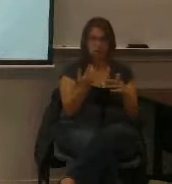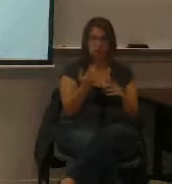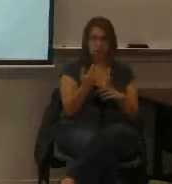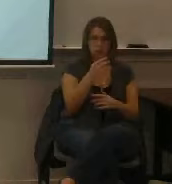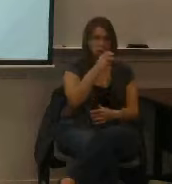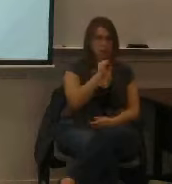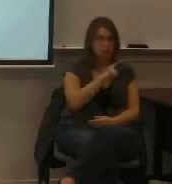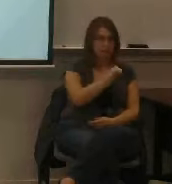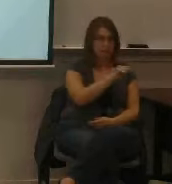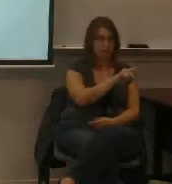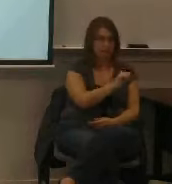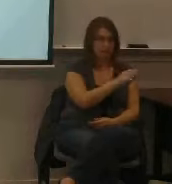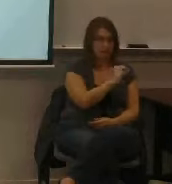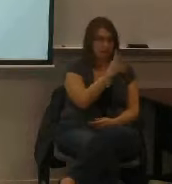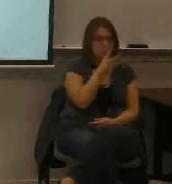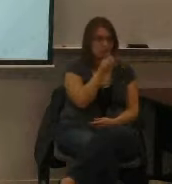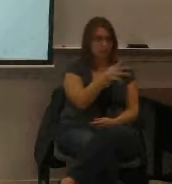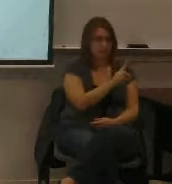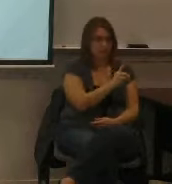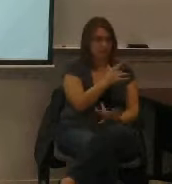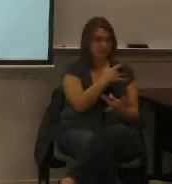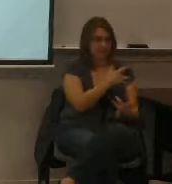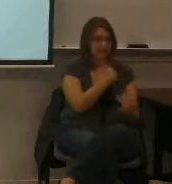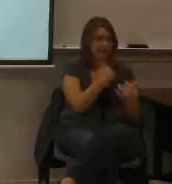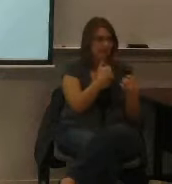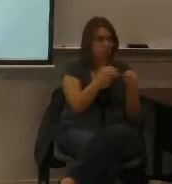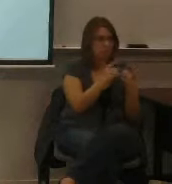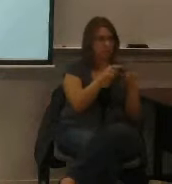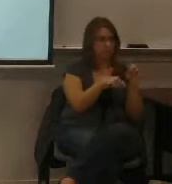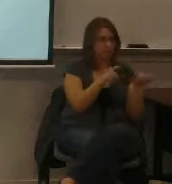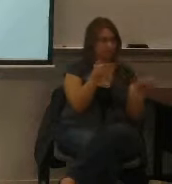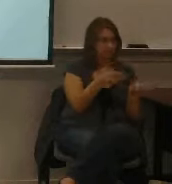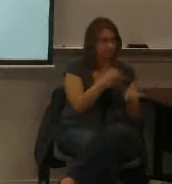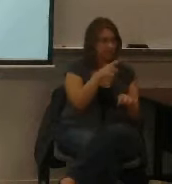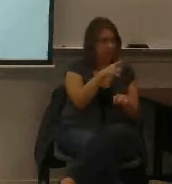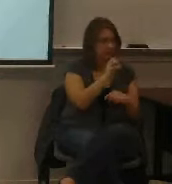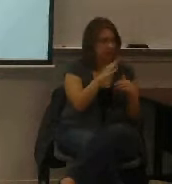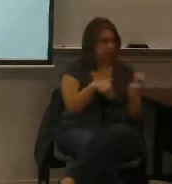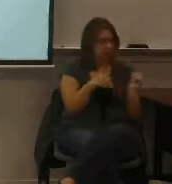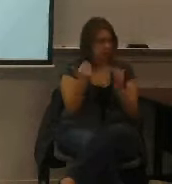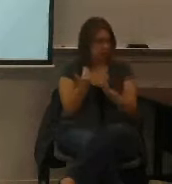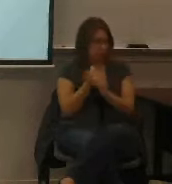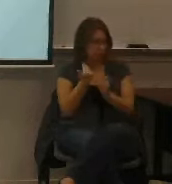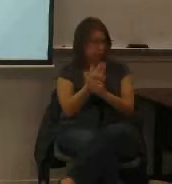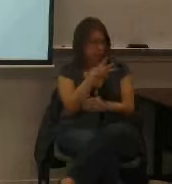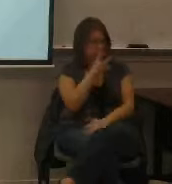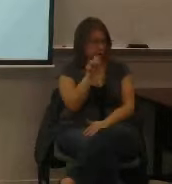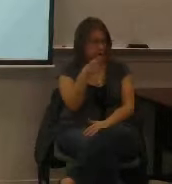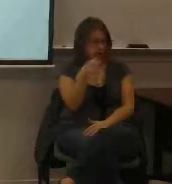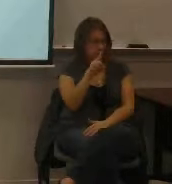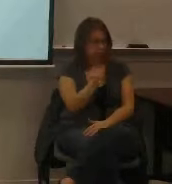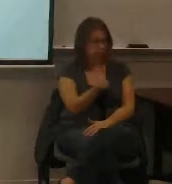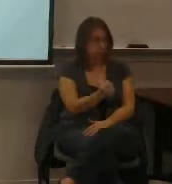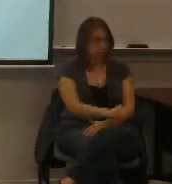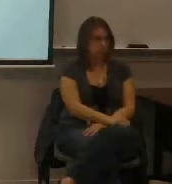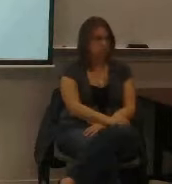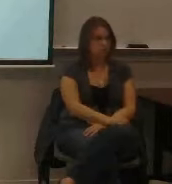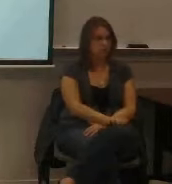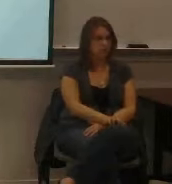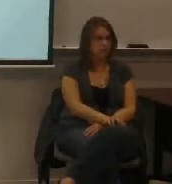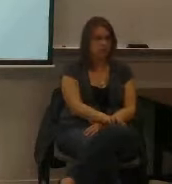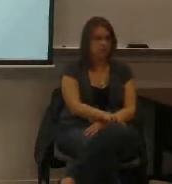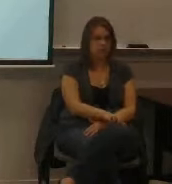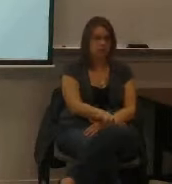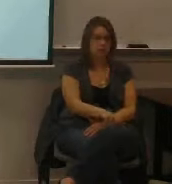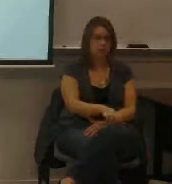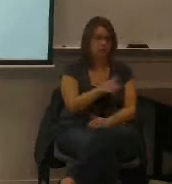Old lakes and watersheds tend to have more diverse fish species than new watersheds. So we talk